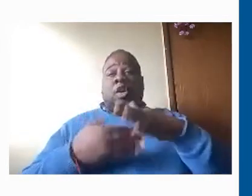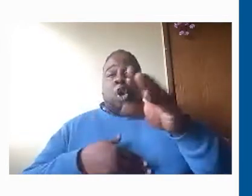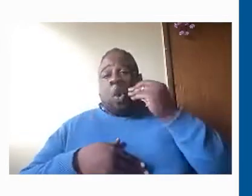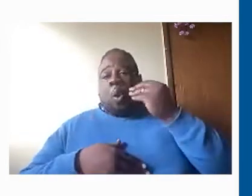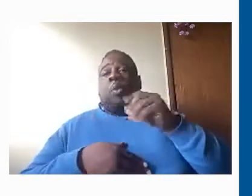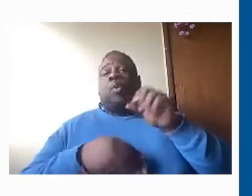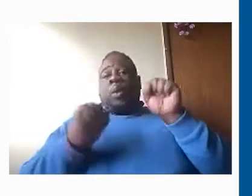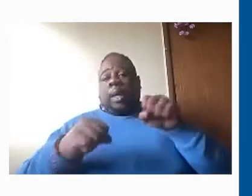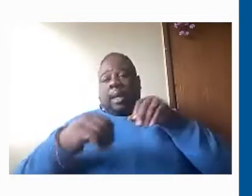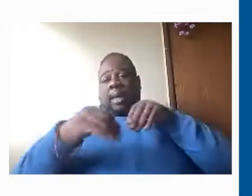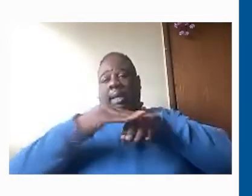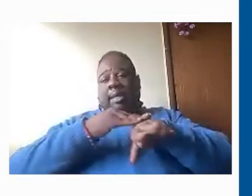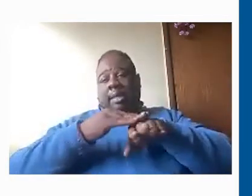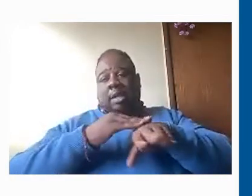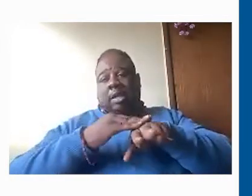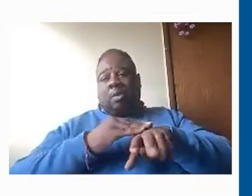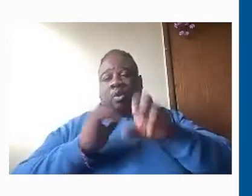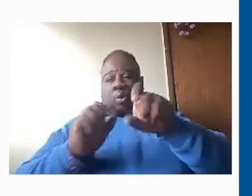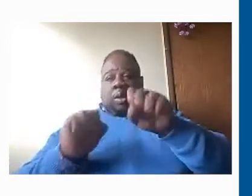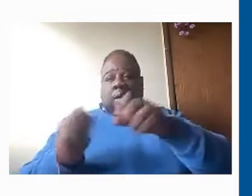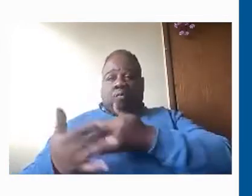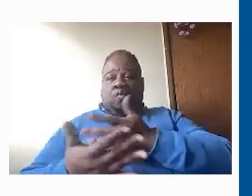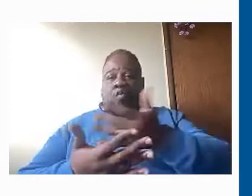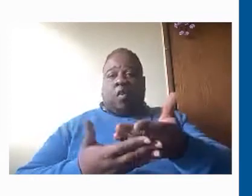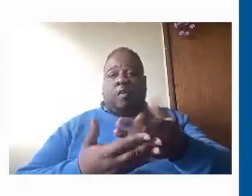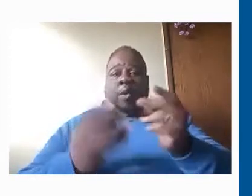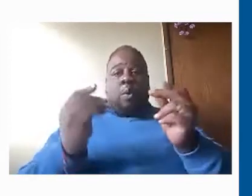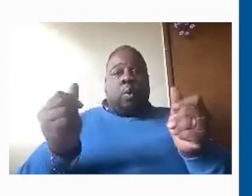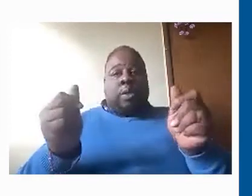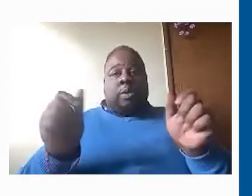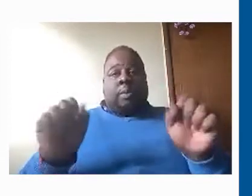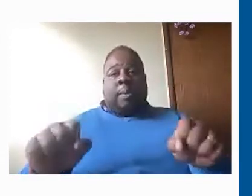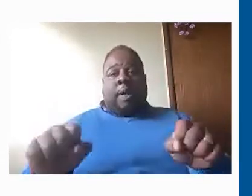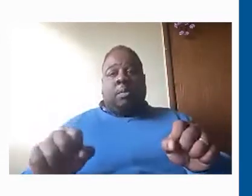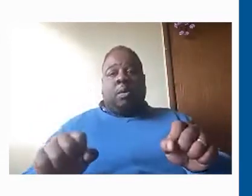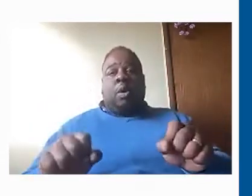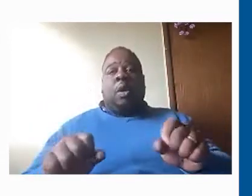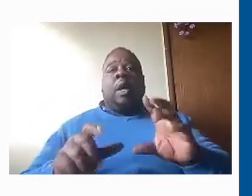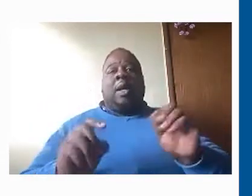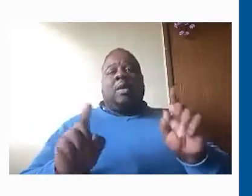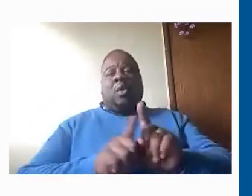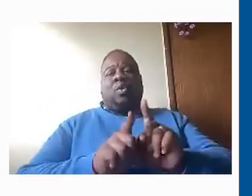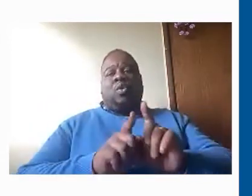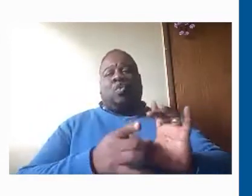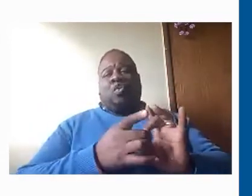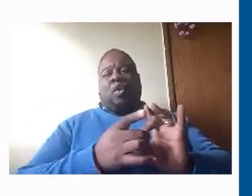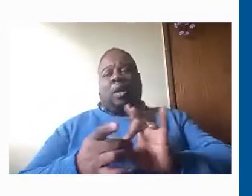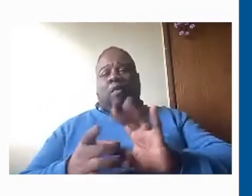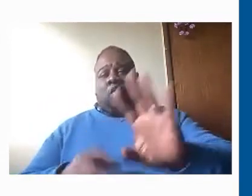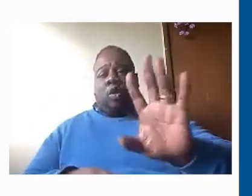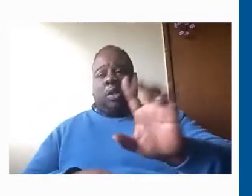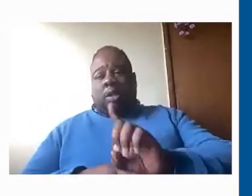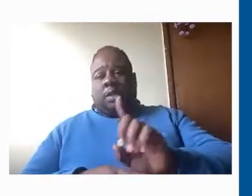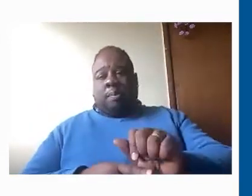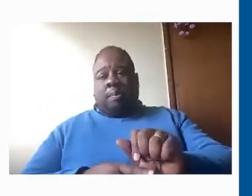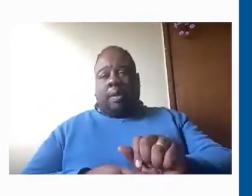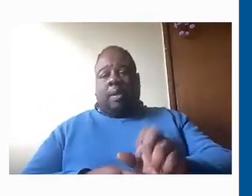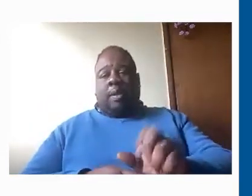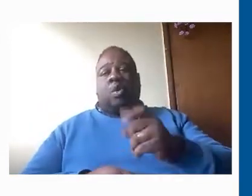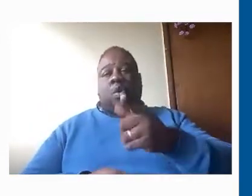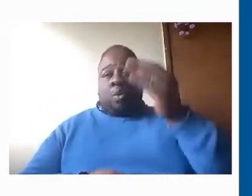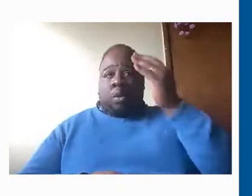there as quickly as possible. And also relating it to what your disability is, thinking in advance, like, how am I going to get there as quickly as